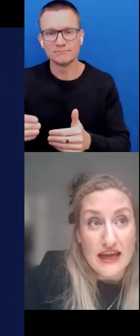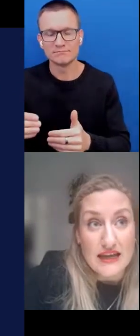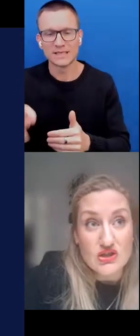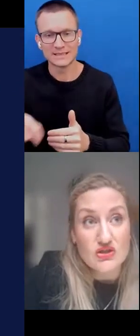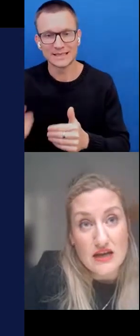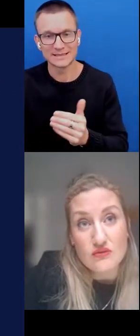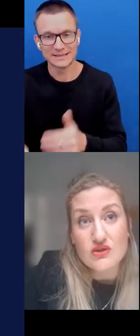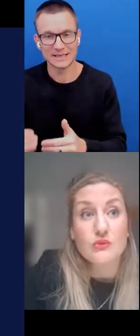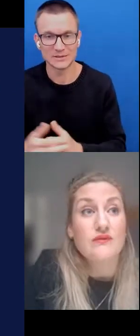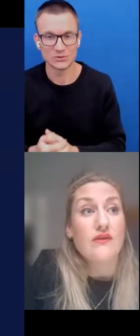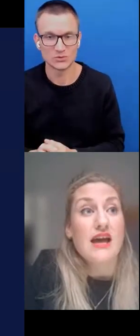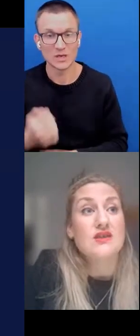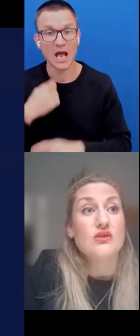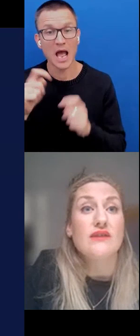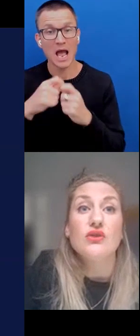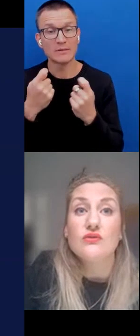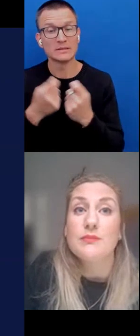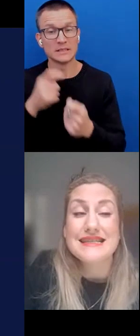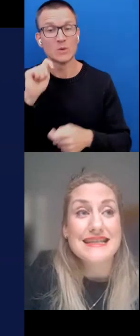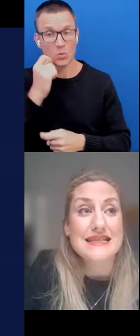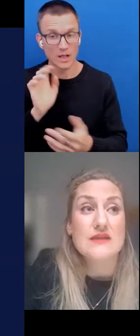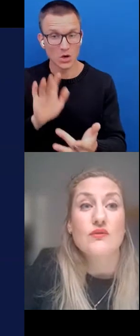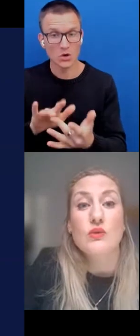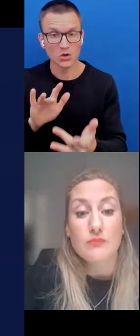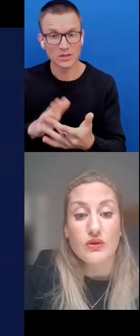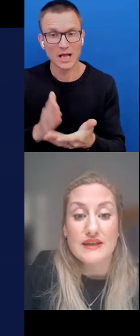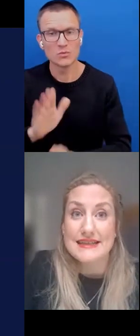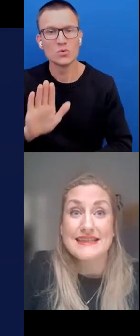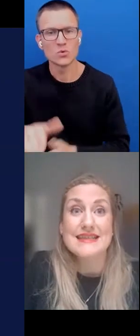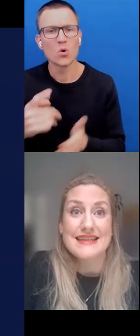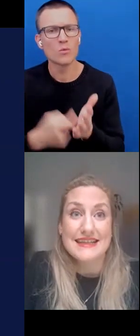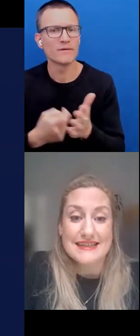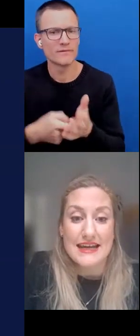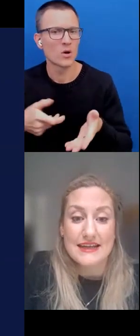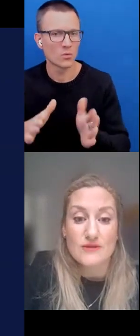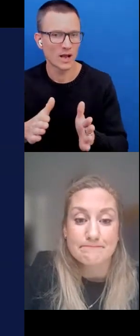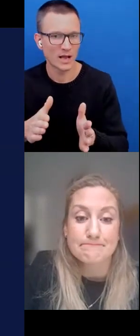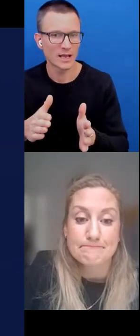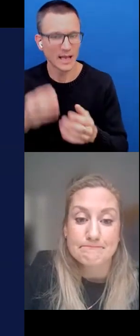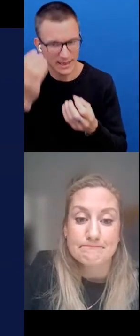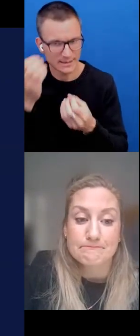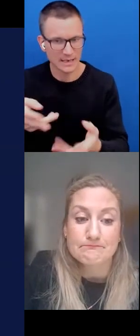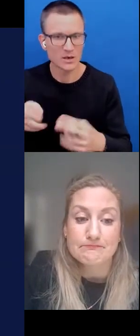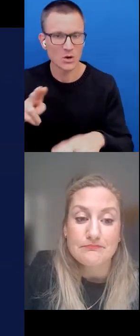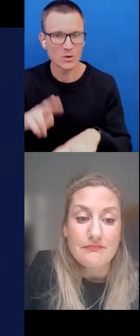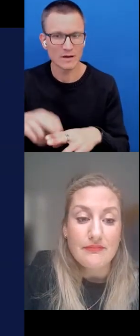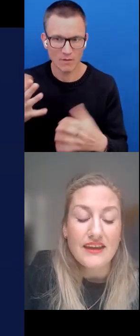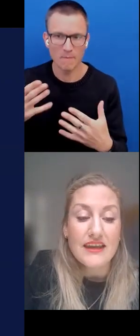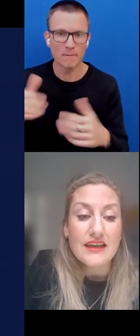nominated communication channel to advise you if you've been successful in progressing to the next stage.